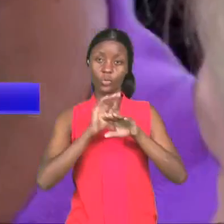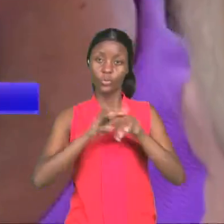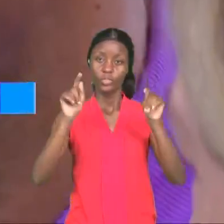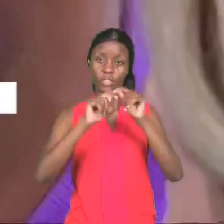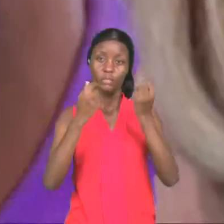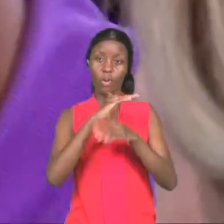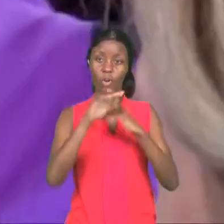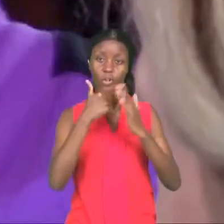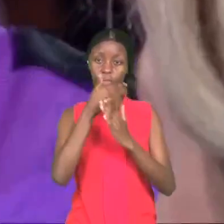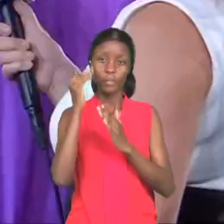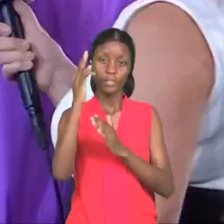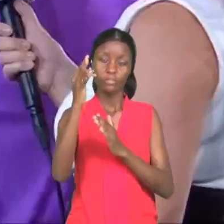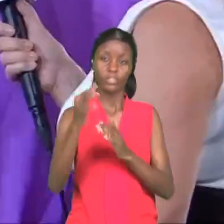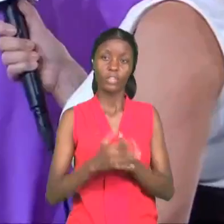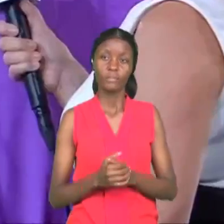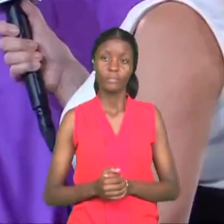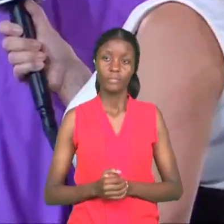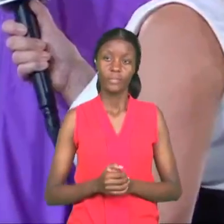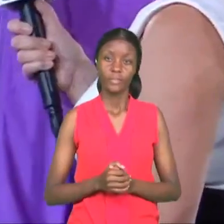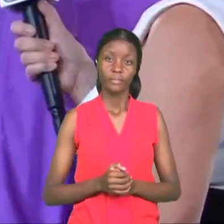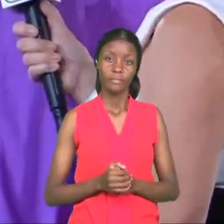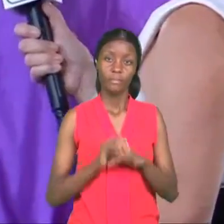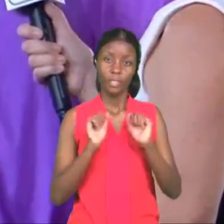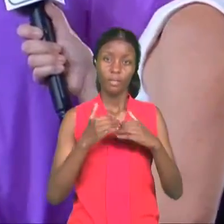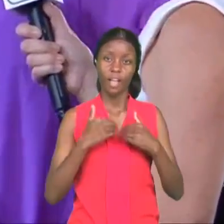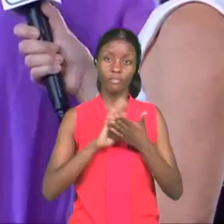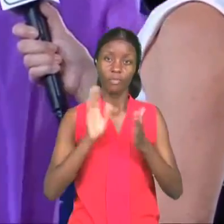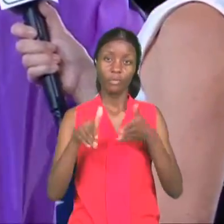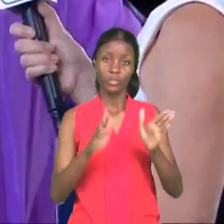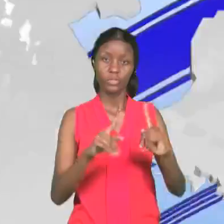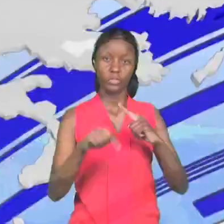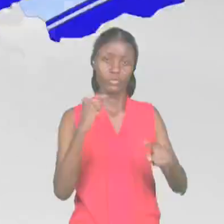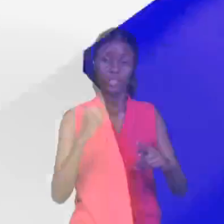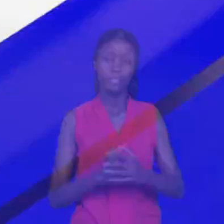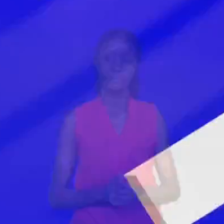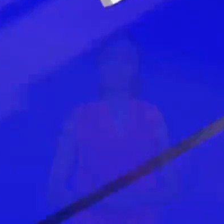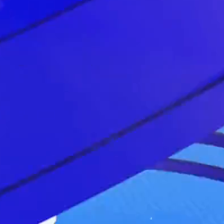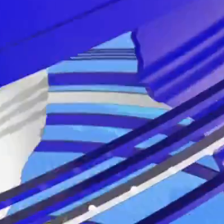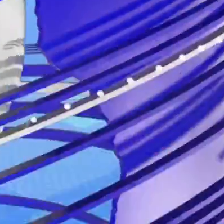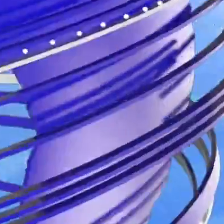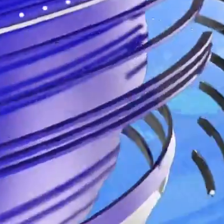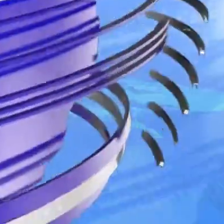very best for the future. I'm sure you will have many more chances to win here, so all the best.